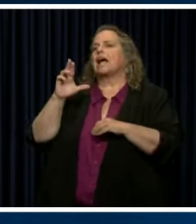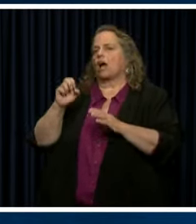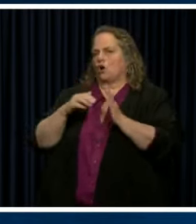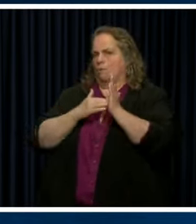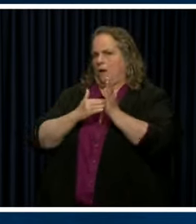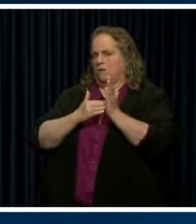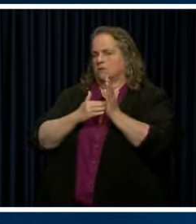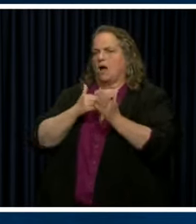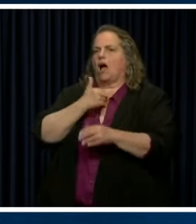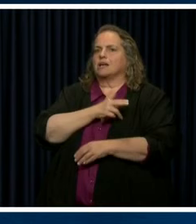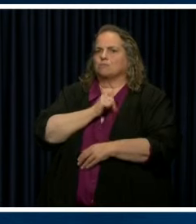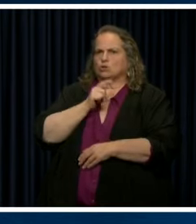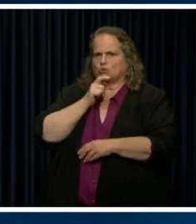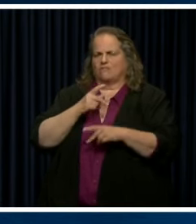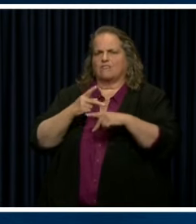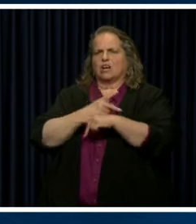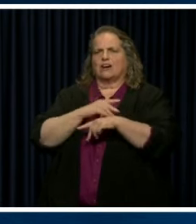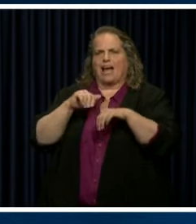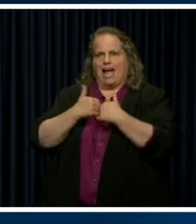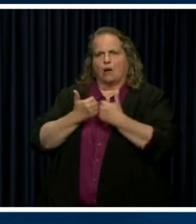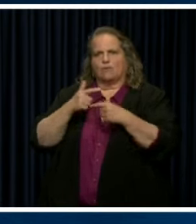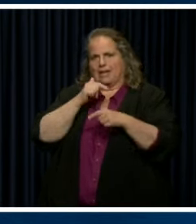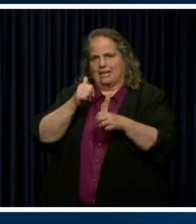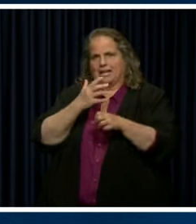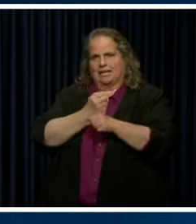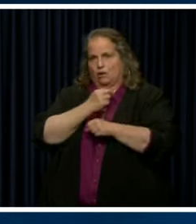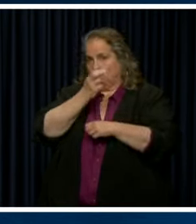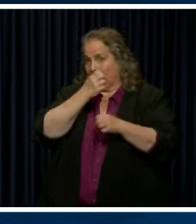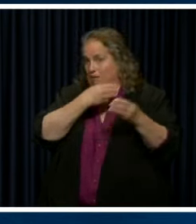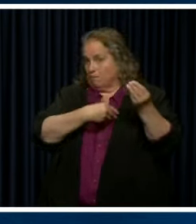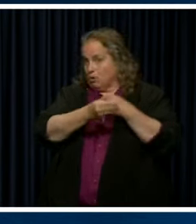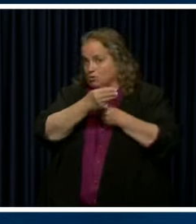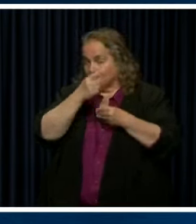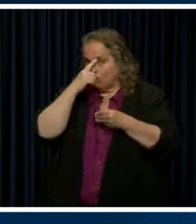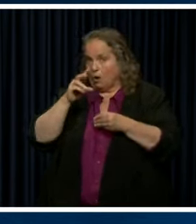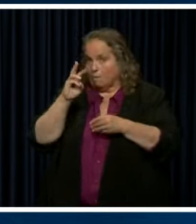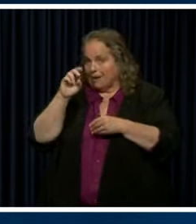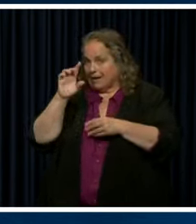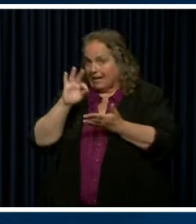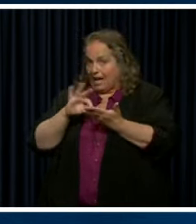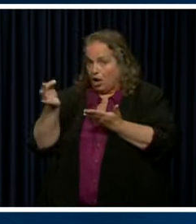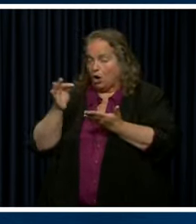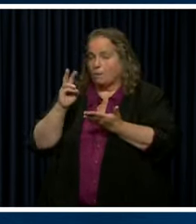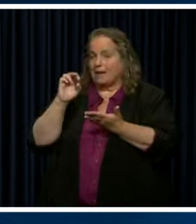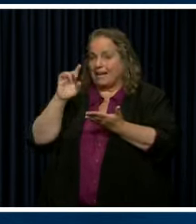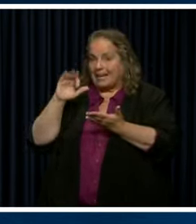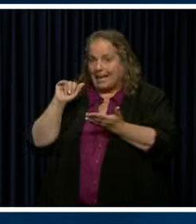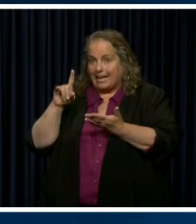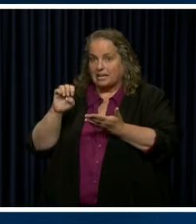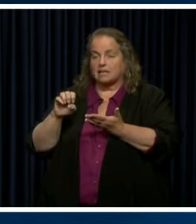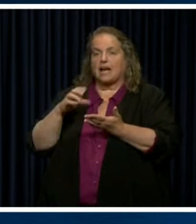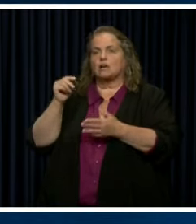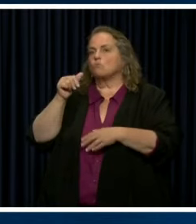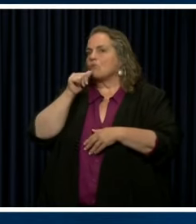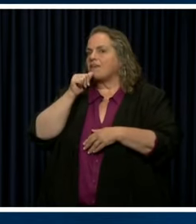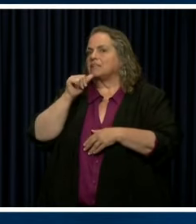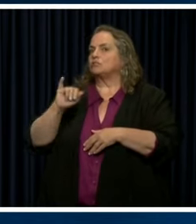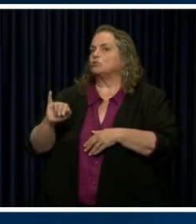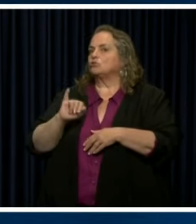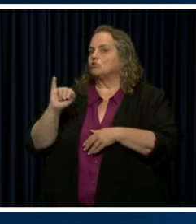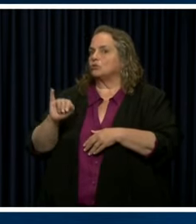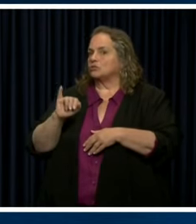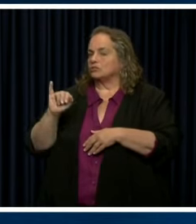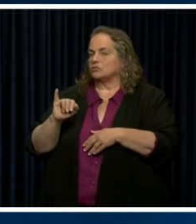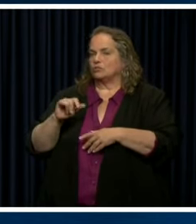more of our hospitals that have figured out the way that they can get reimbursed from Medicare, Medicaid, and private insurers. To get to that